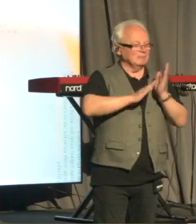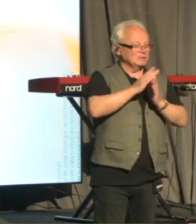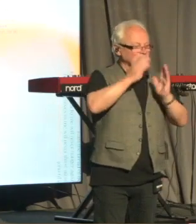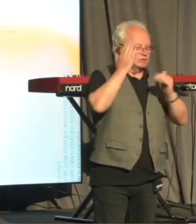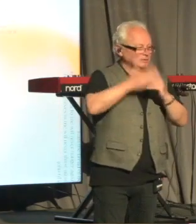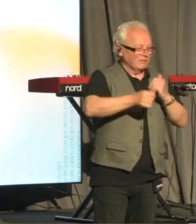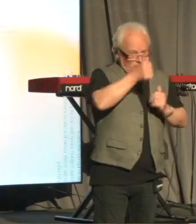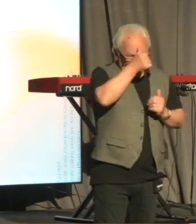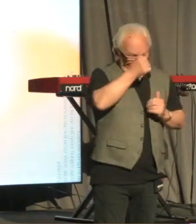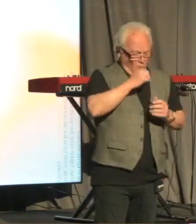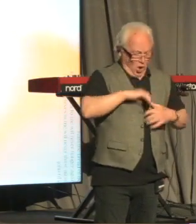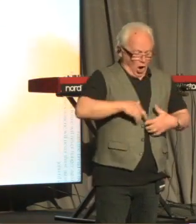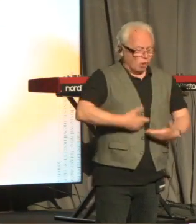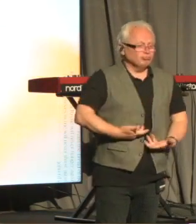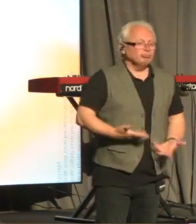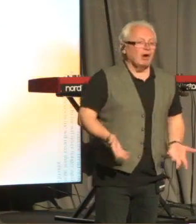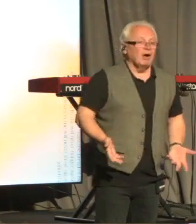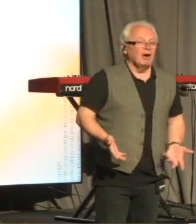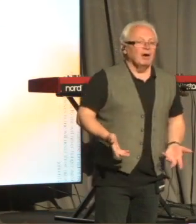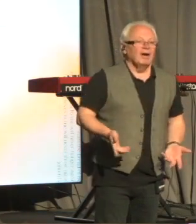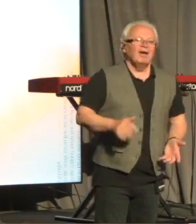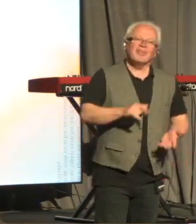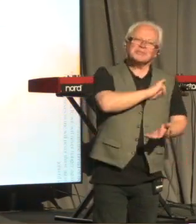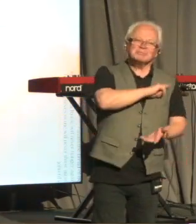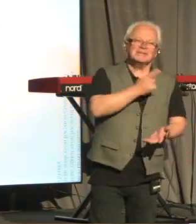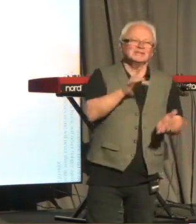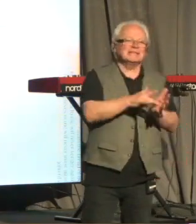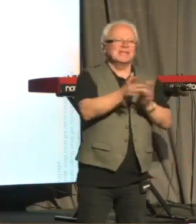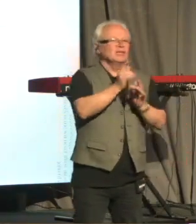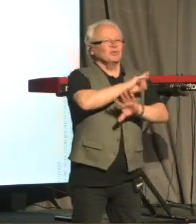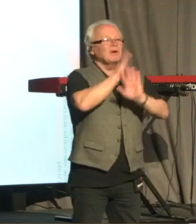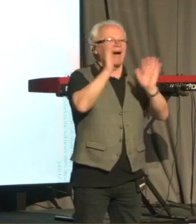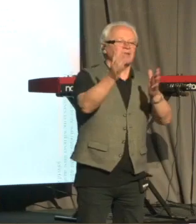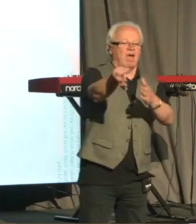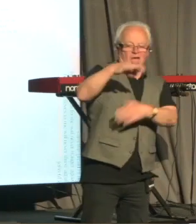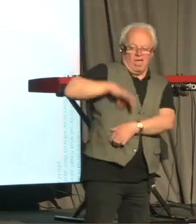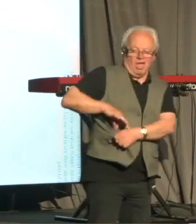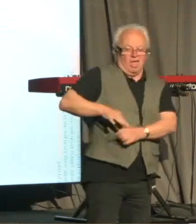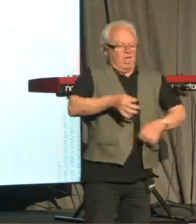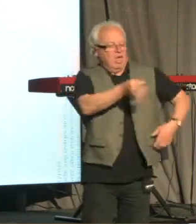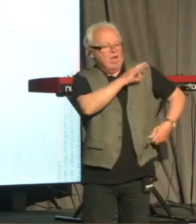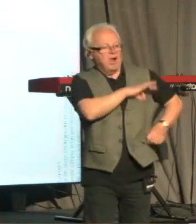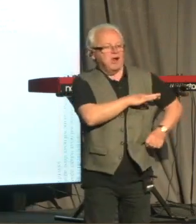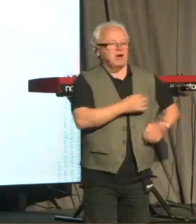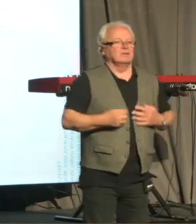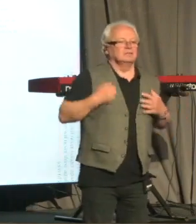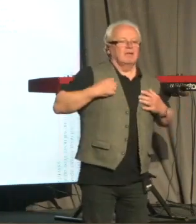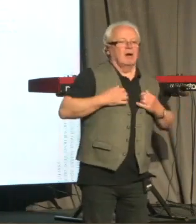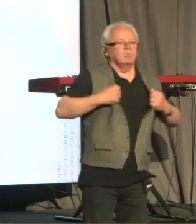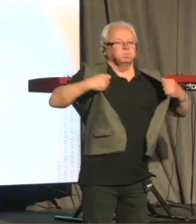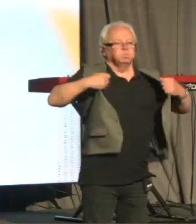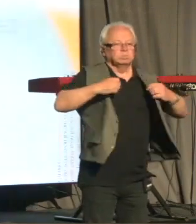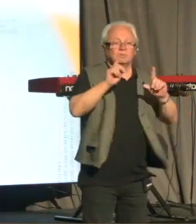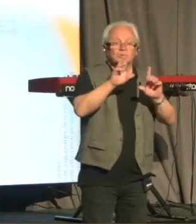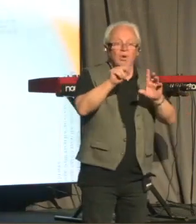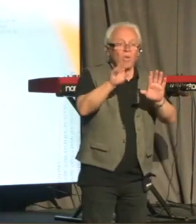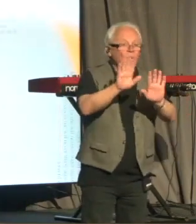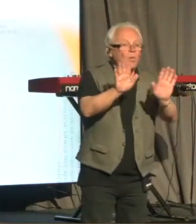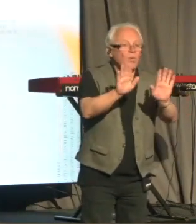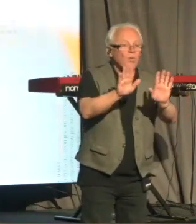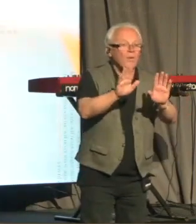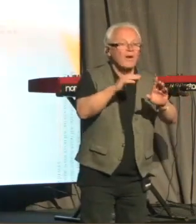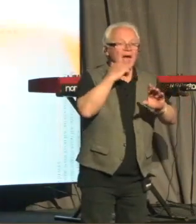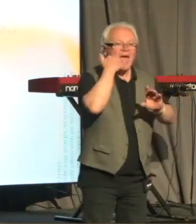What Jesus is saying, you don't have to come and fill your pockets. It's not an all you can eat. He says, come when you need me. Come